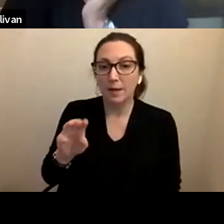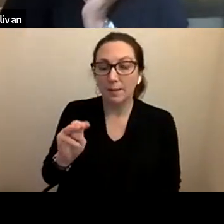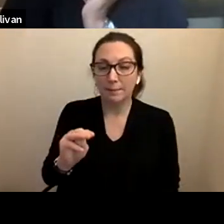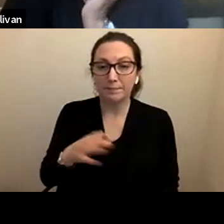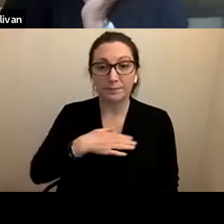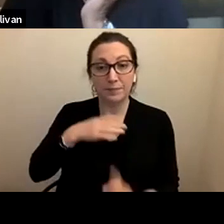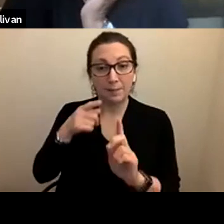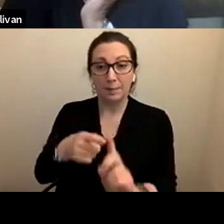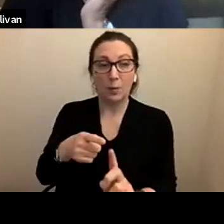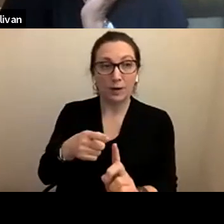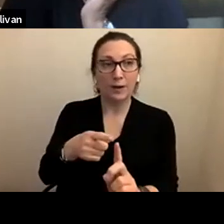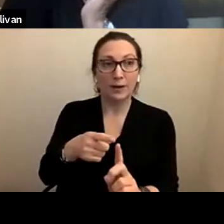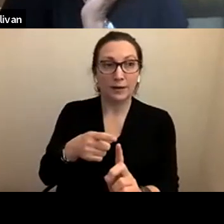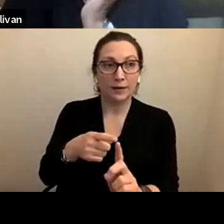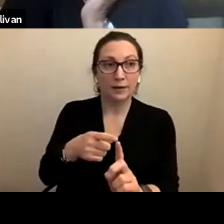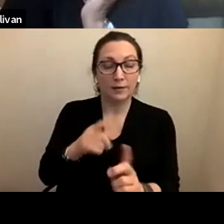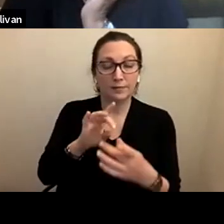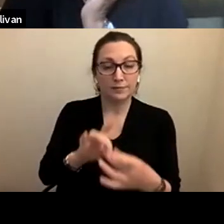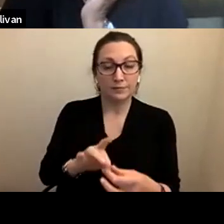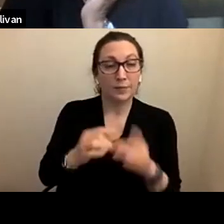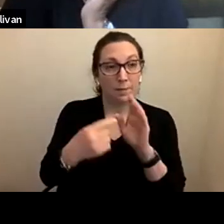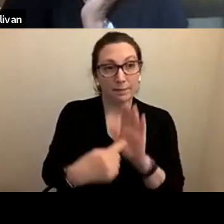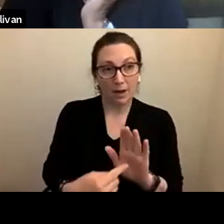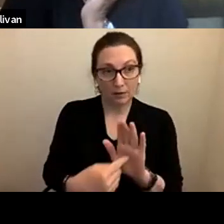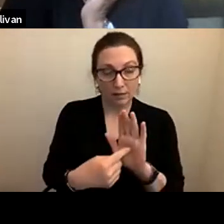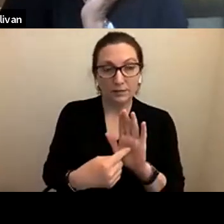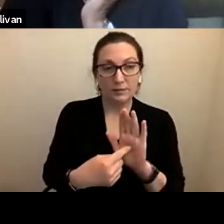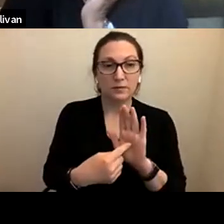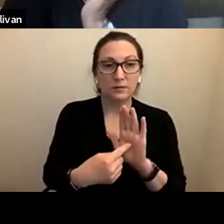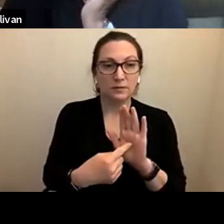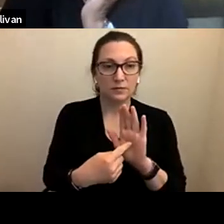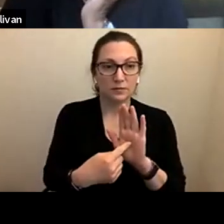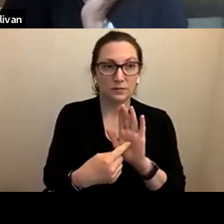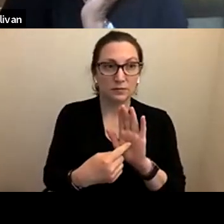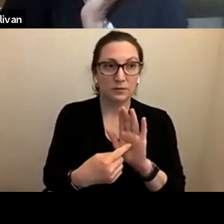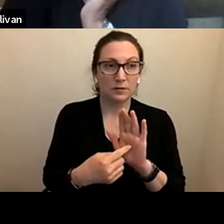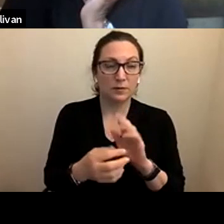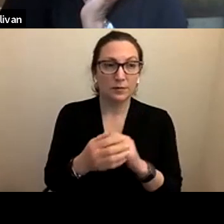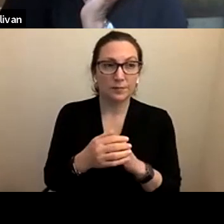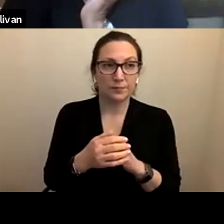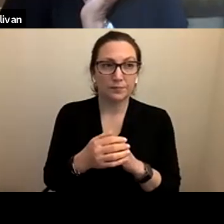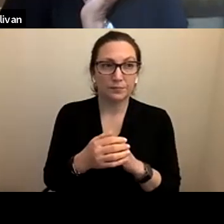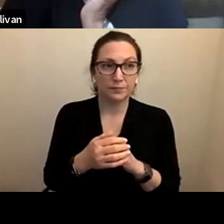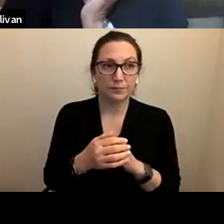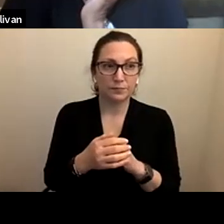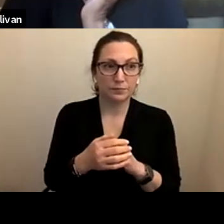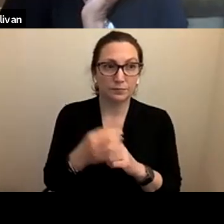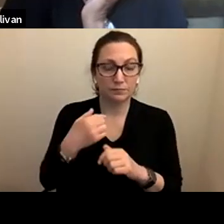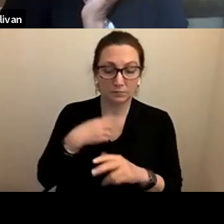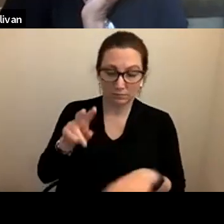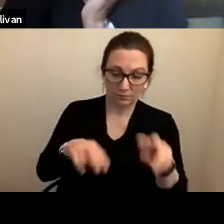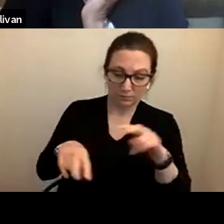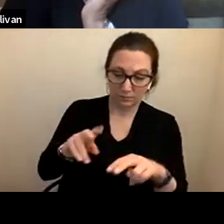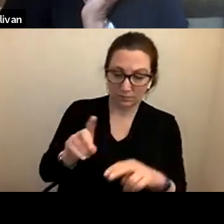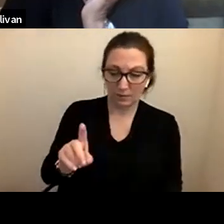to make in considering models is related to something that we've seen, even looking at the data today,